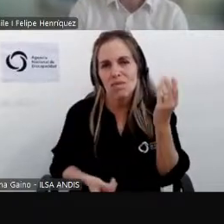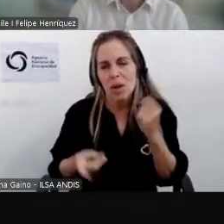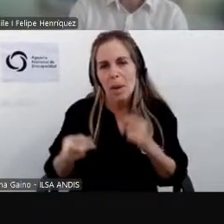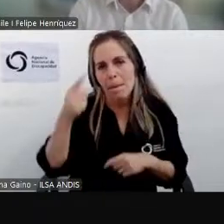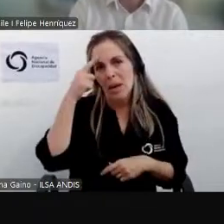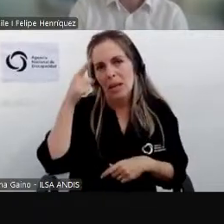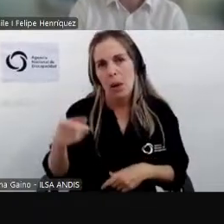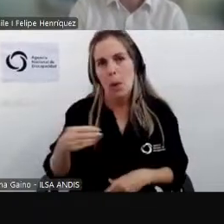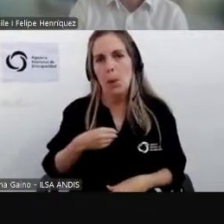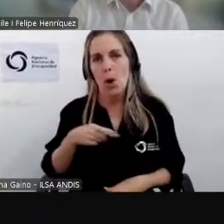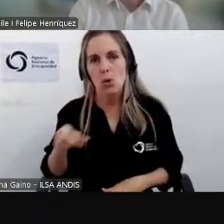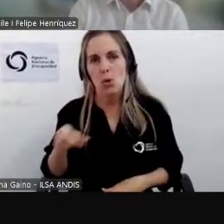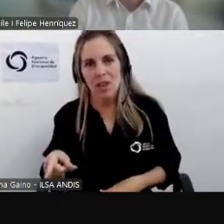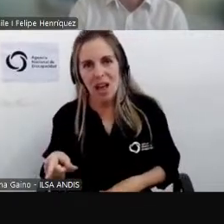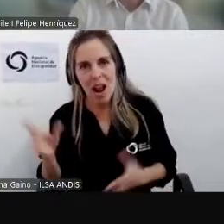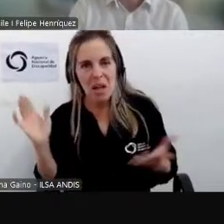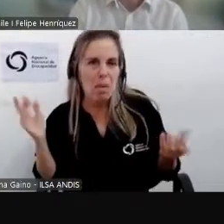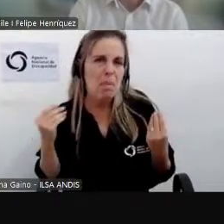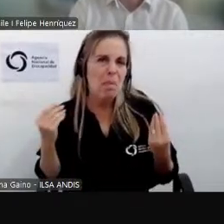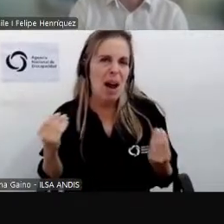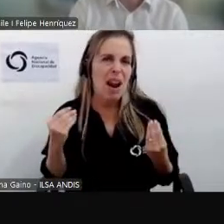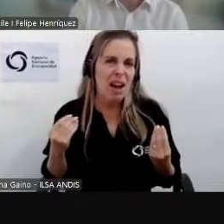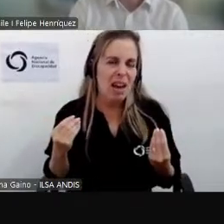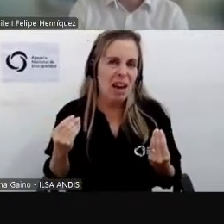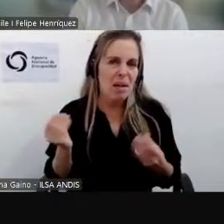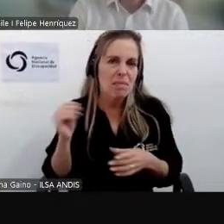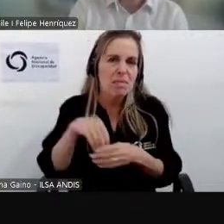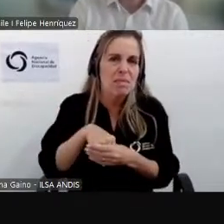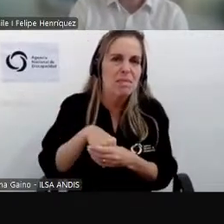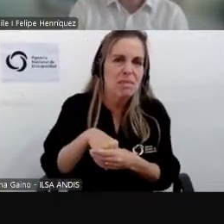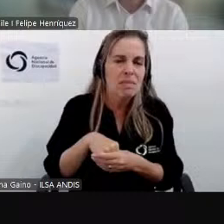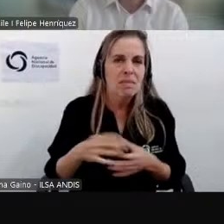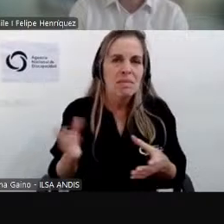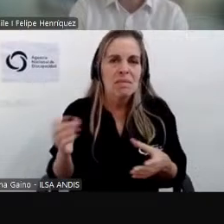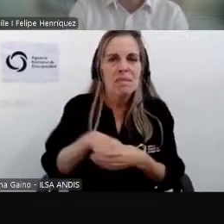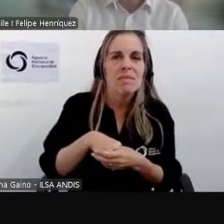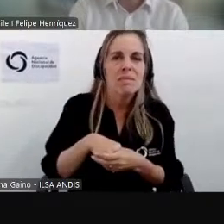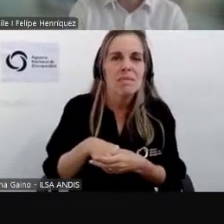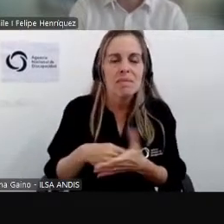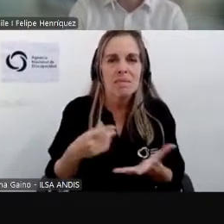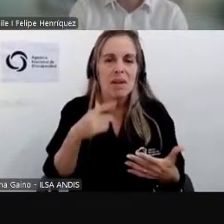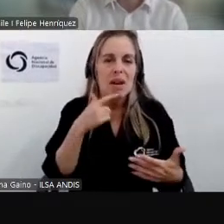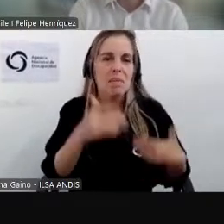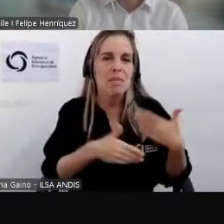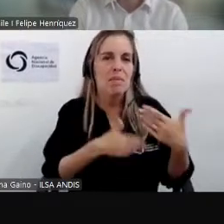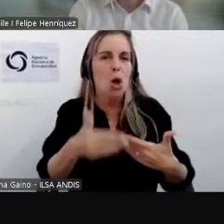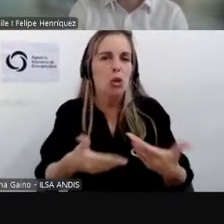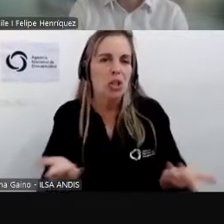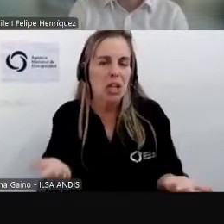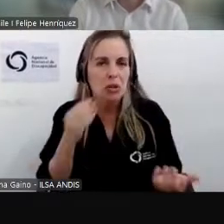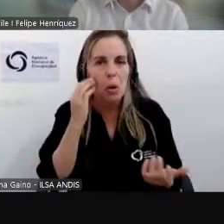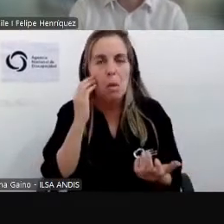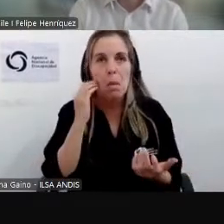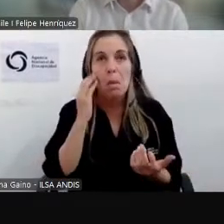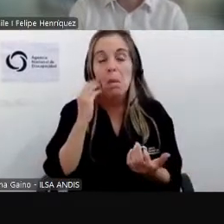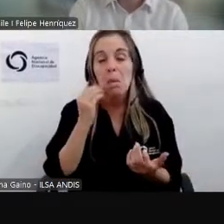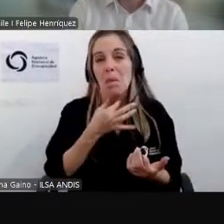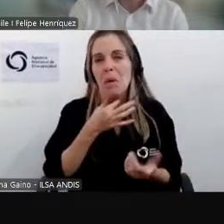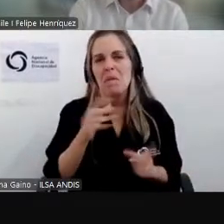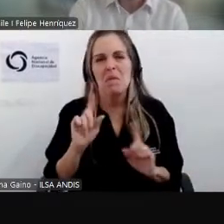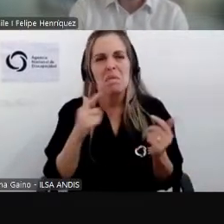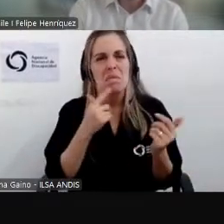that as their engagement or participation is voluntarily, it's not worthy to engage in the process, and